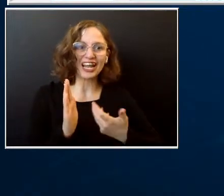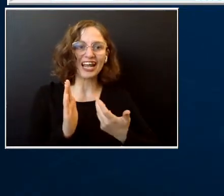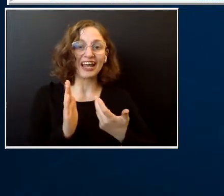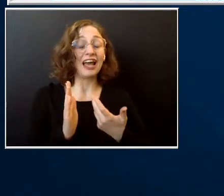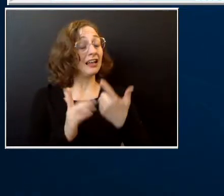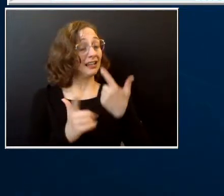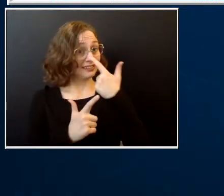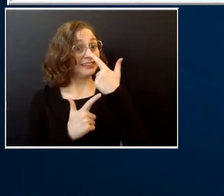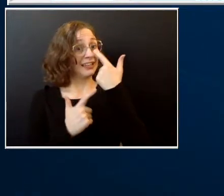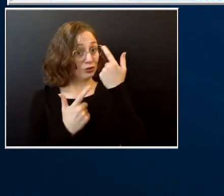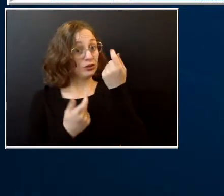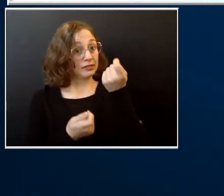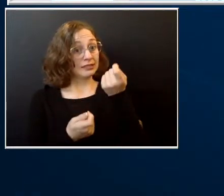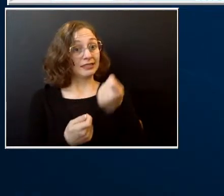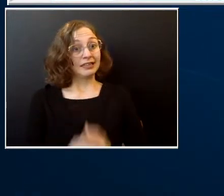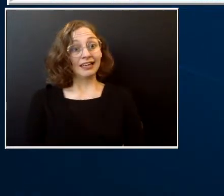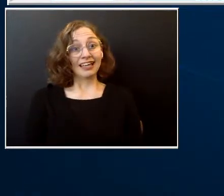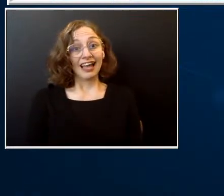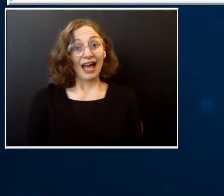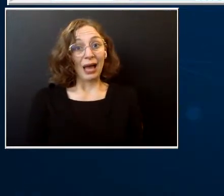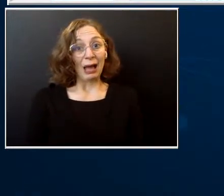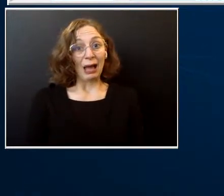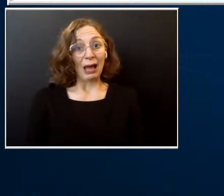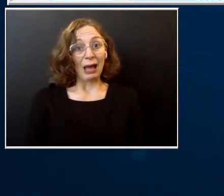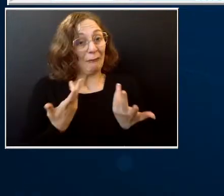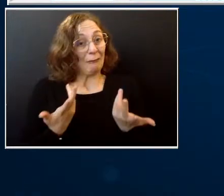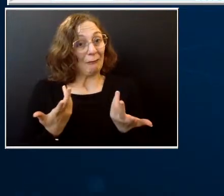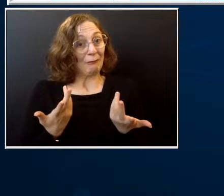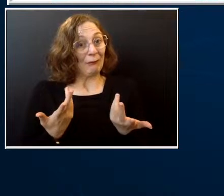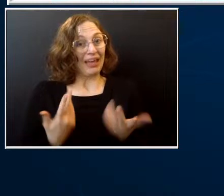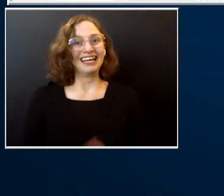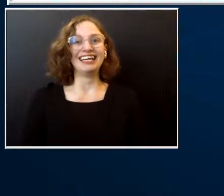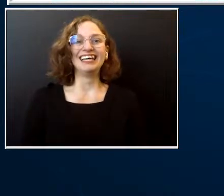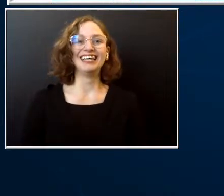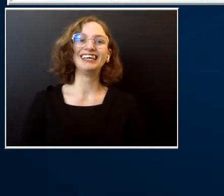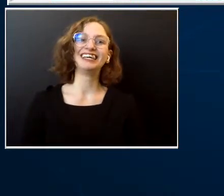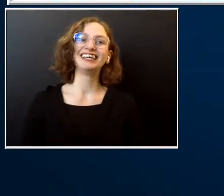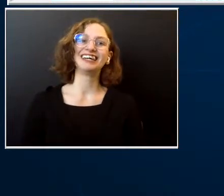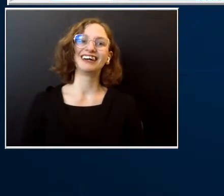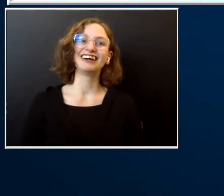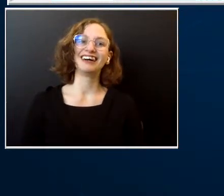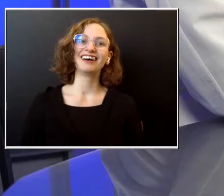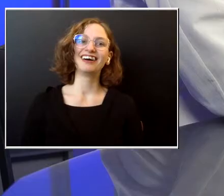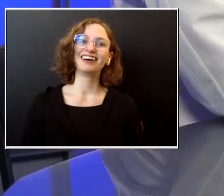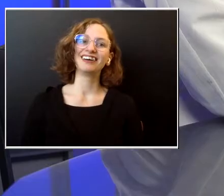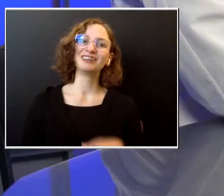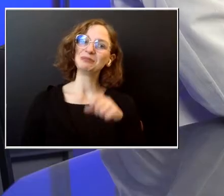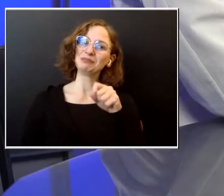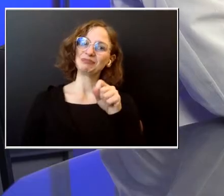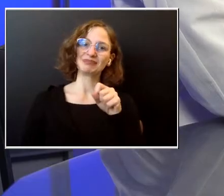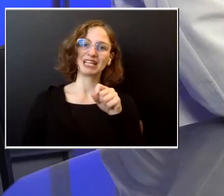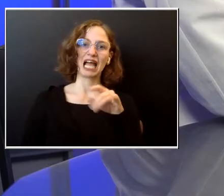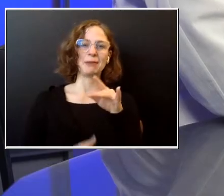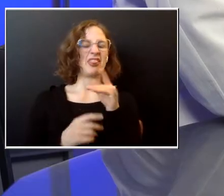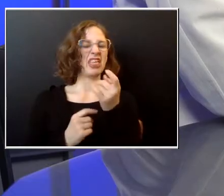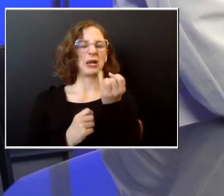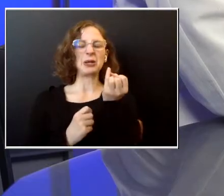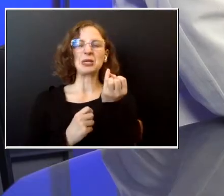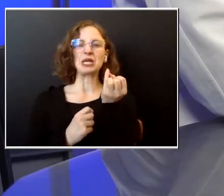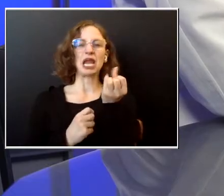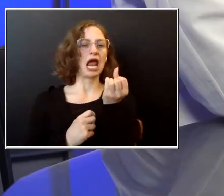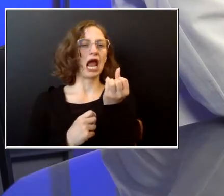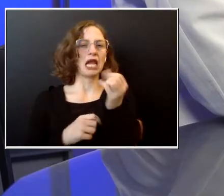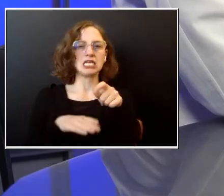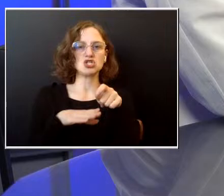interesting, but it sure is. Yeah, it's these are tiny little sutures. How tiny? Because this is